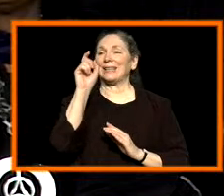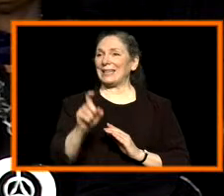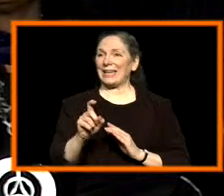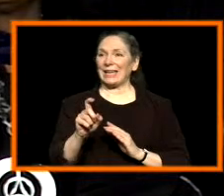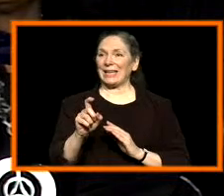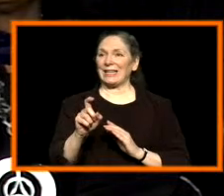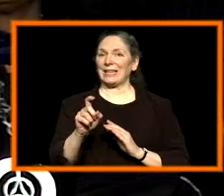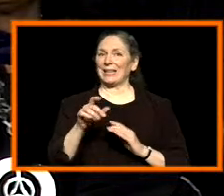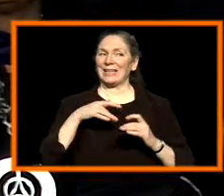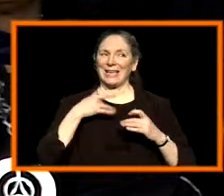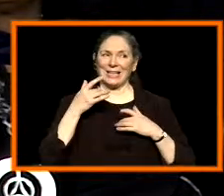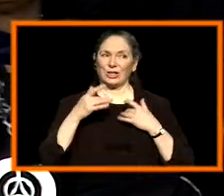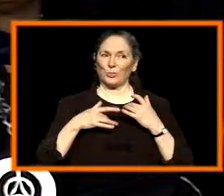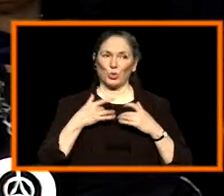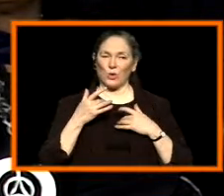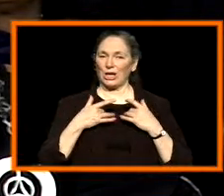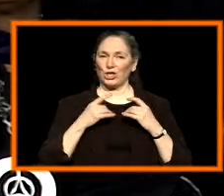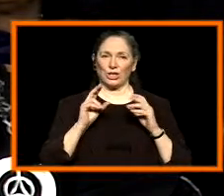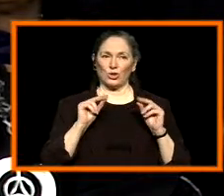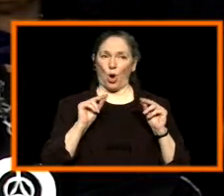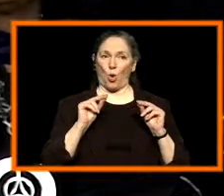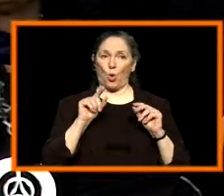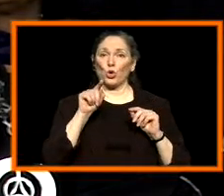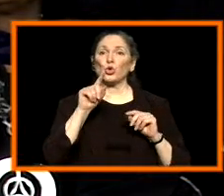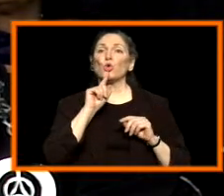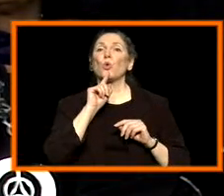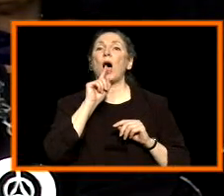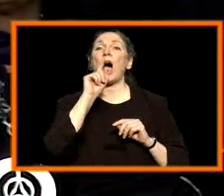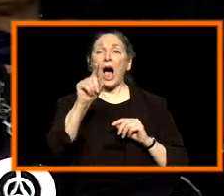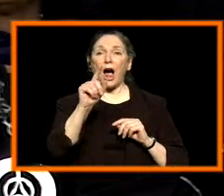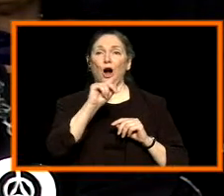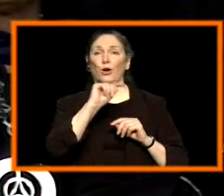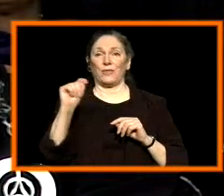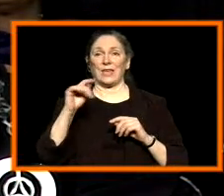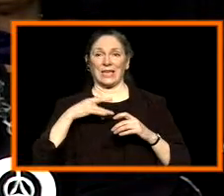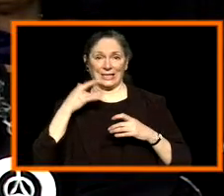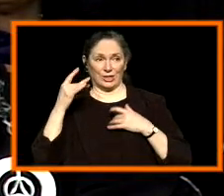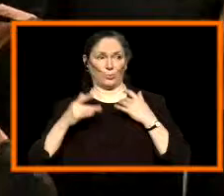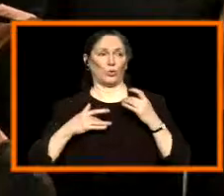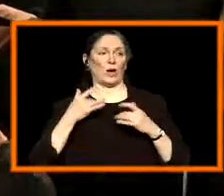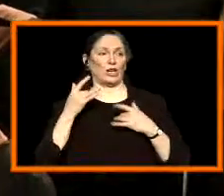need inspiration. You are the inspiration.